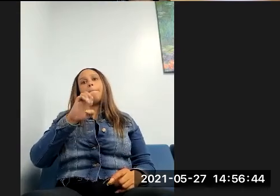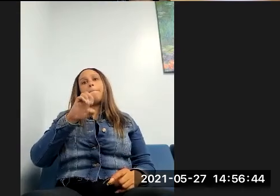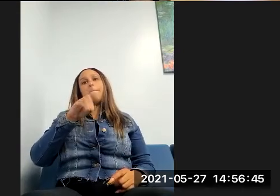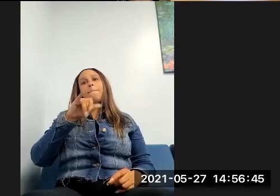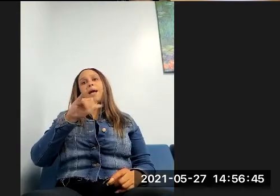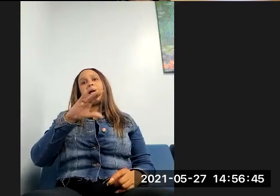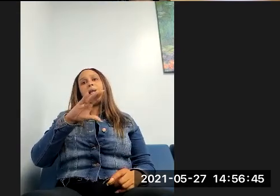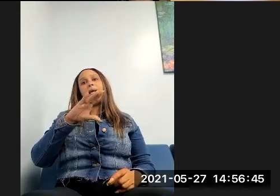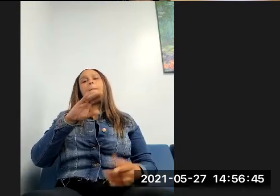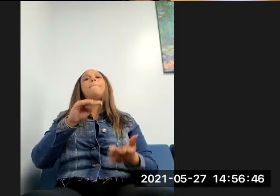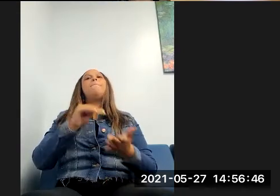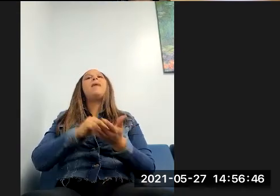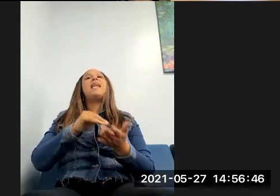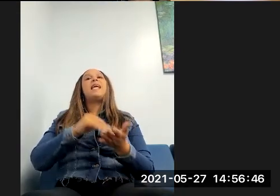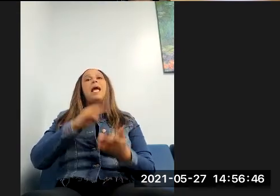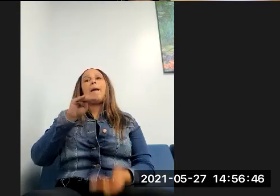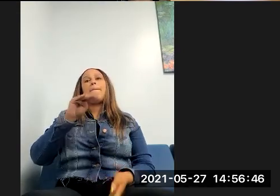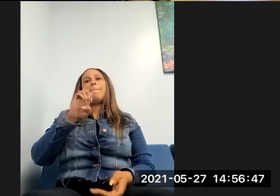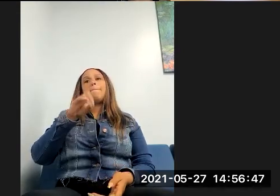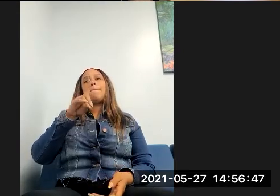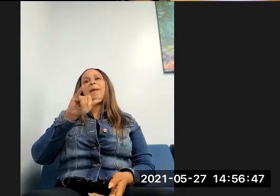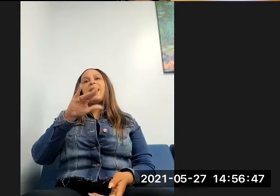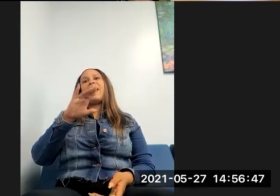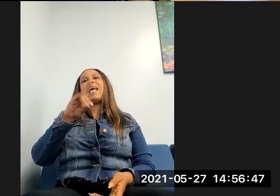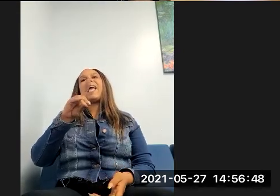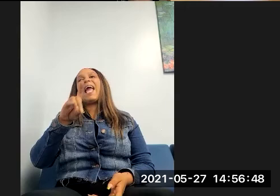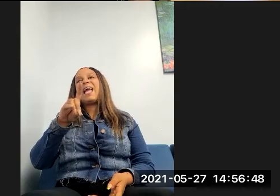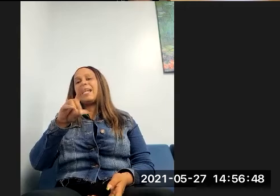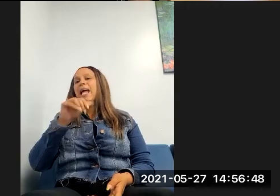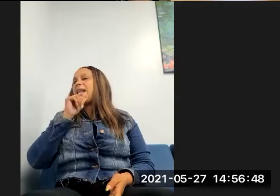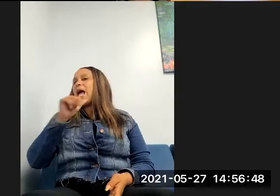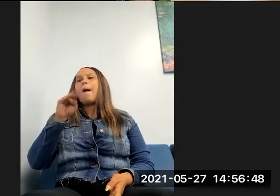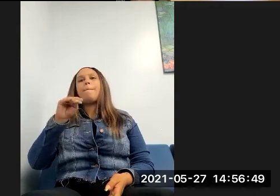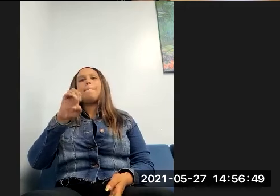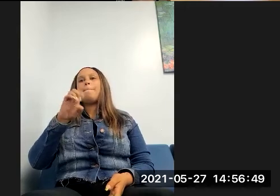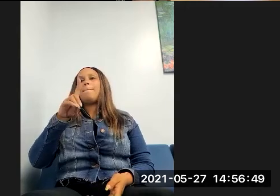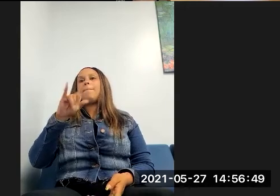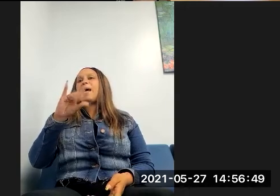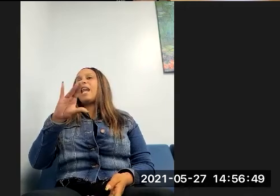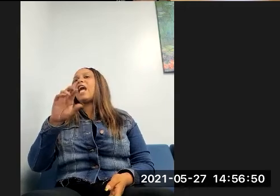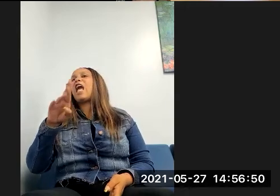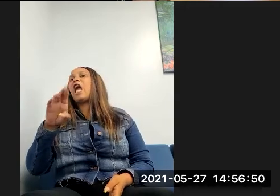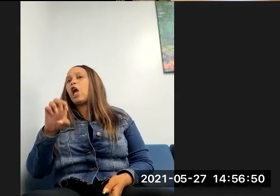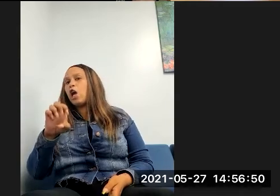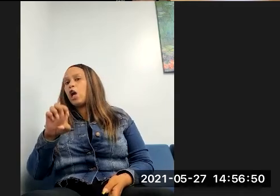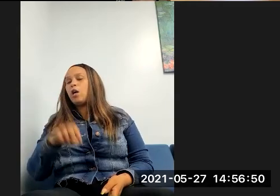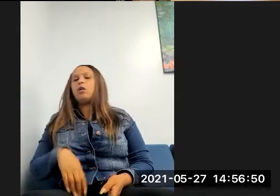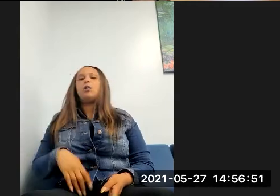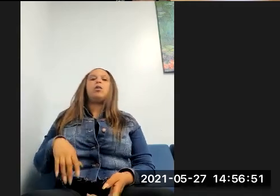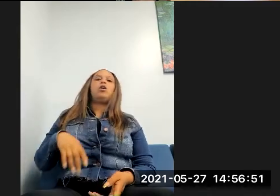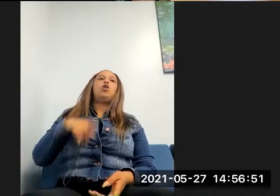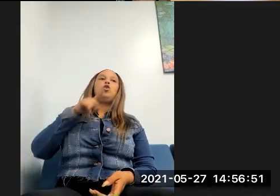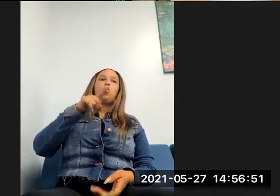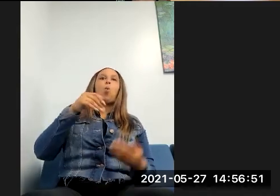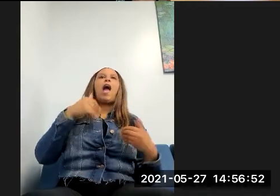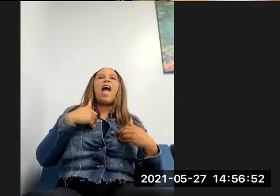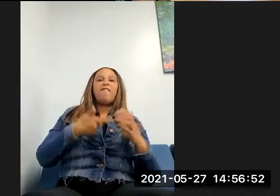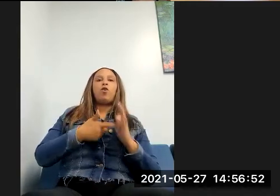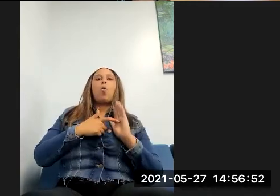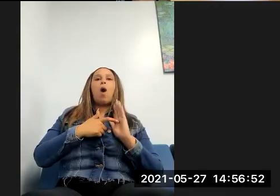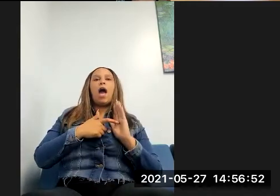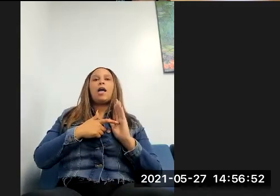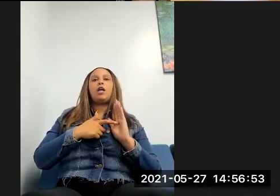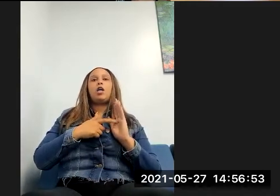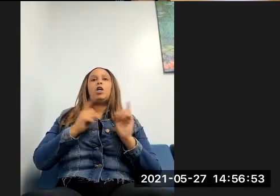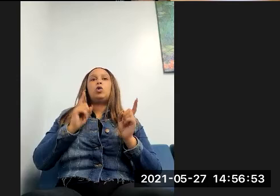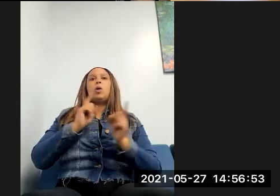I'm not speaking Medicare, I'm speaking Medicaid, there is a requirement to meet your mobility needs